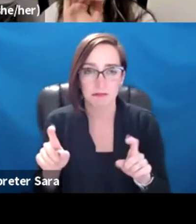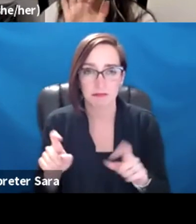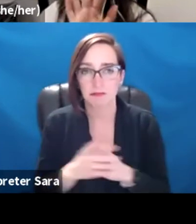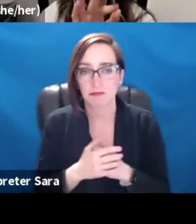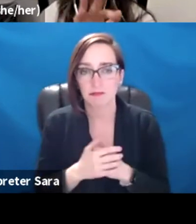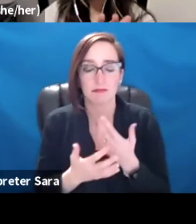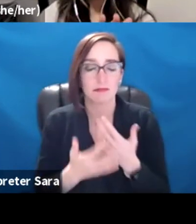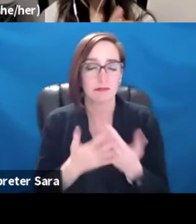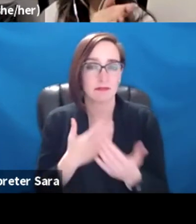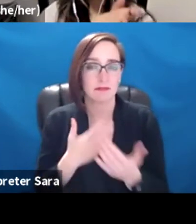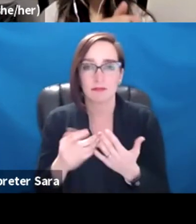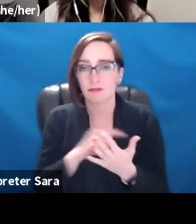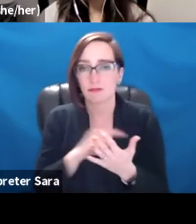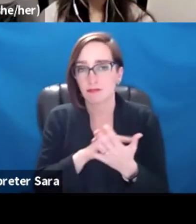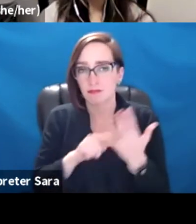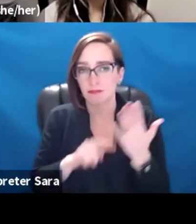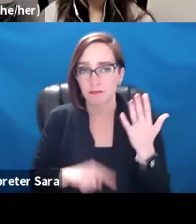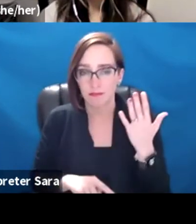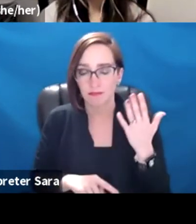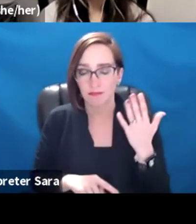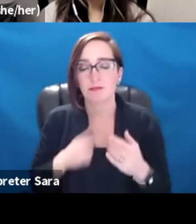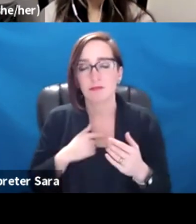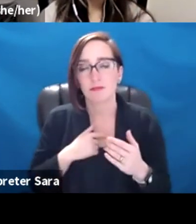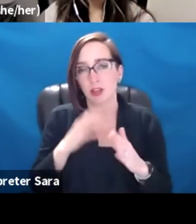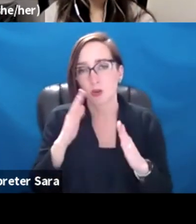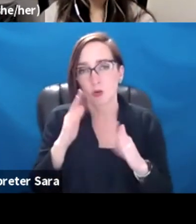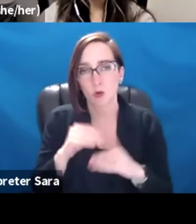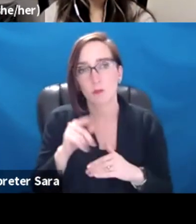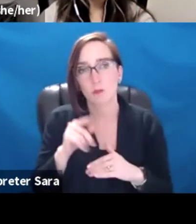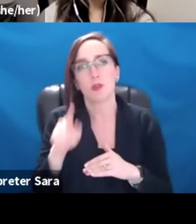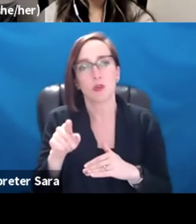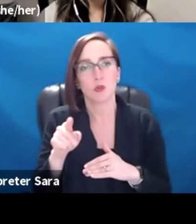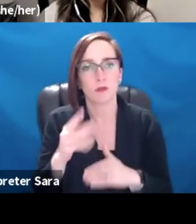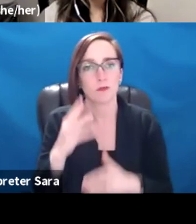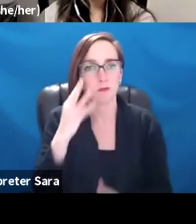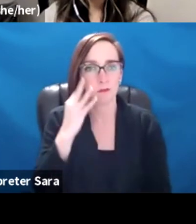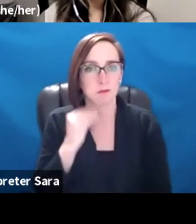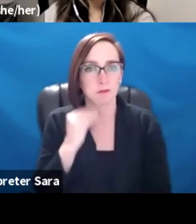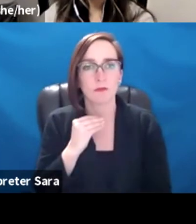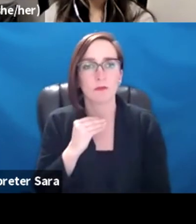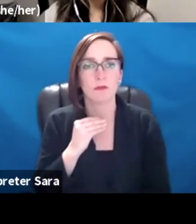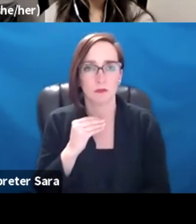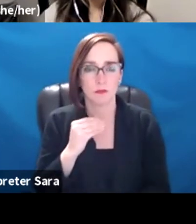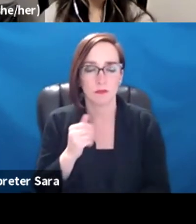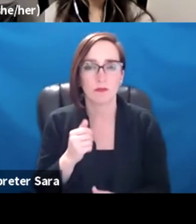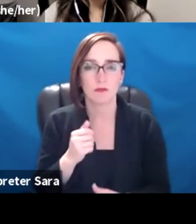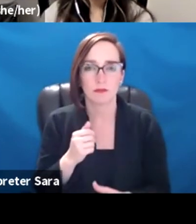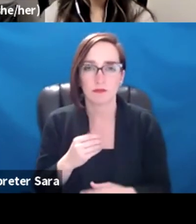Whatever it is, may you pour in to overflow,